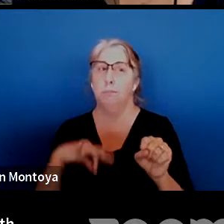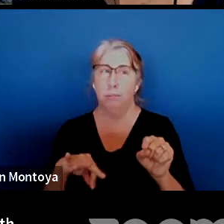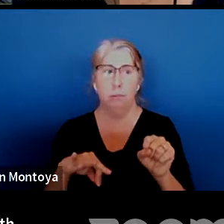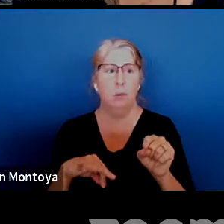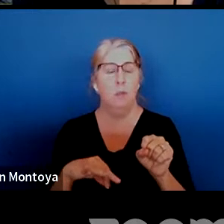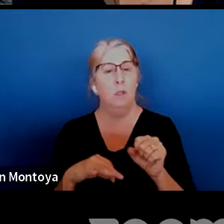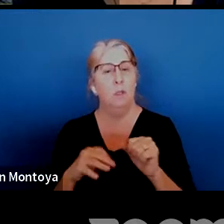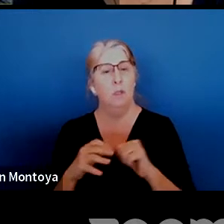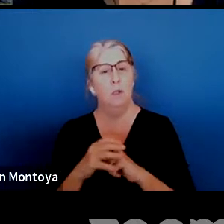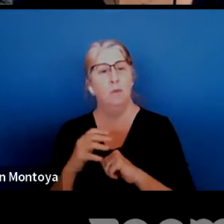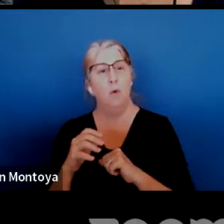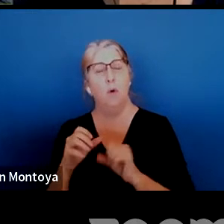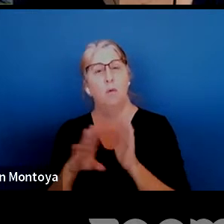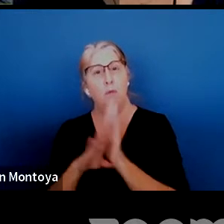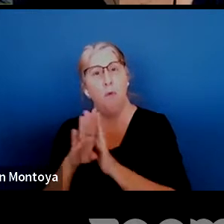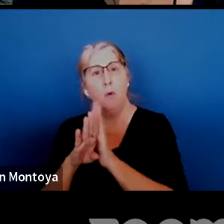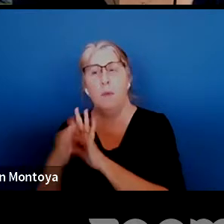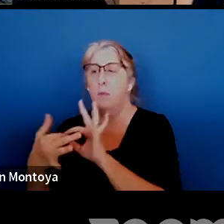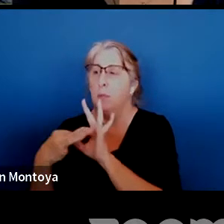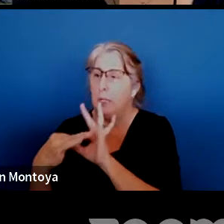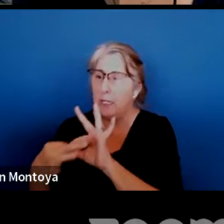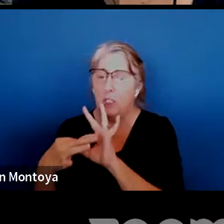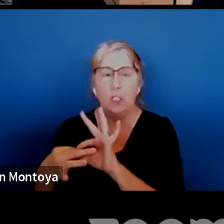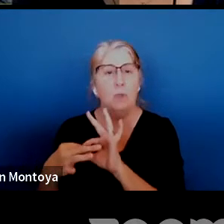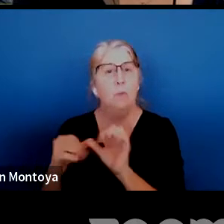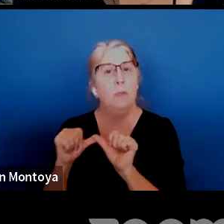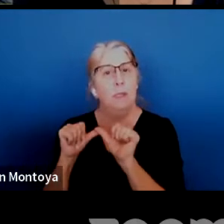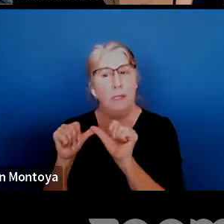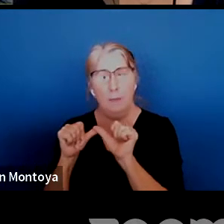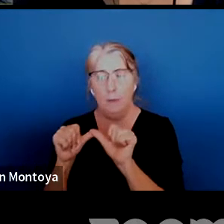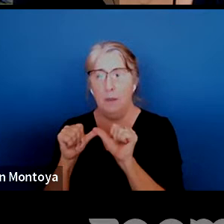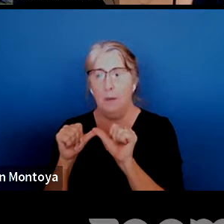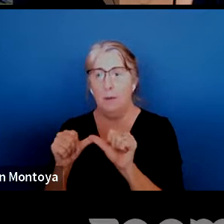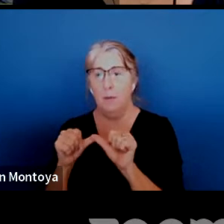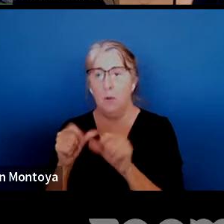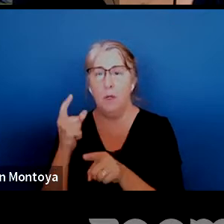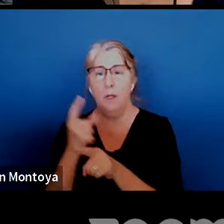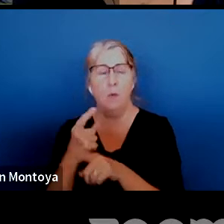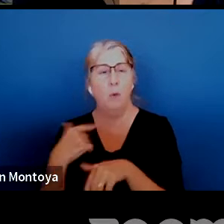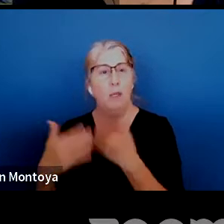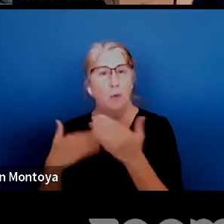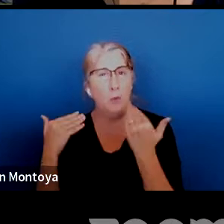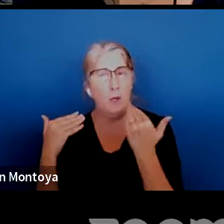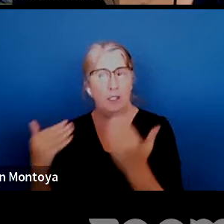forming relationships and keeping them headed in the right direction.